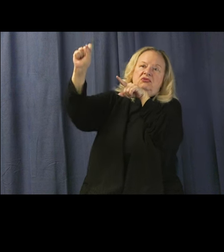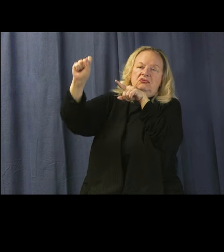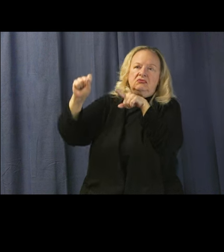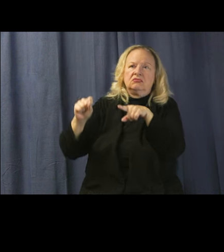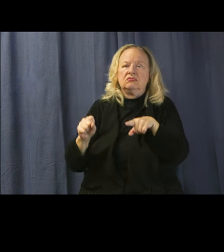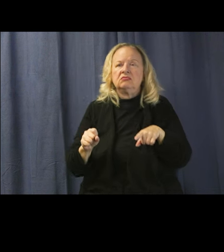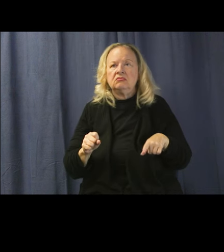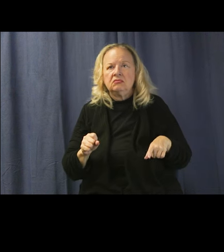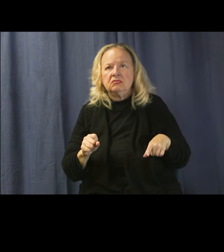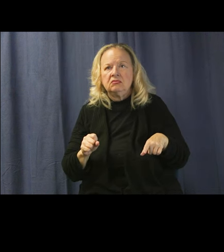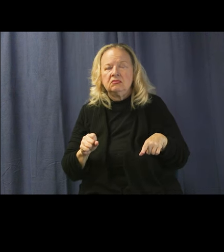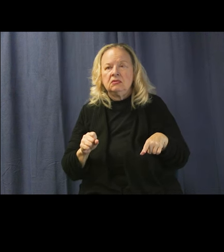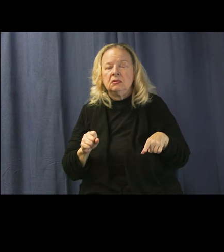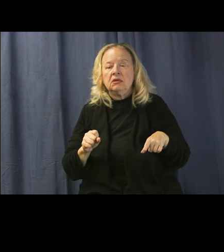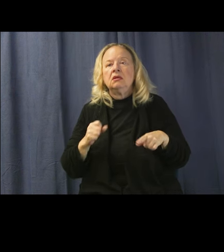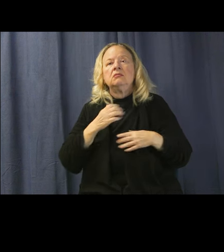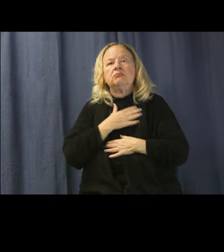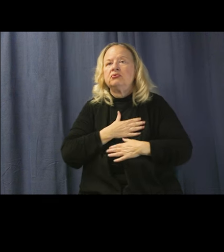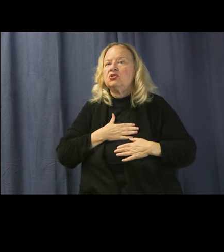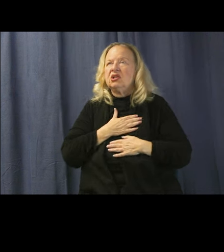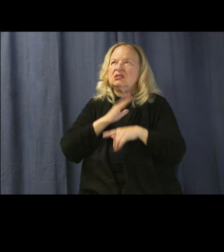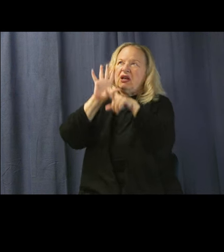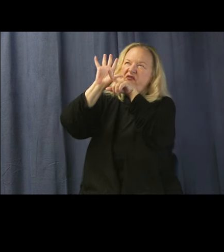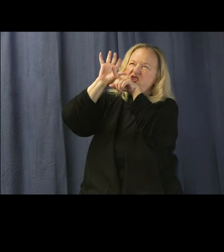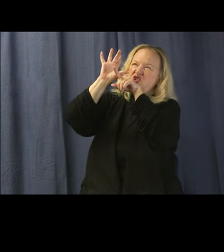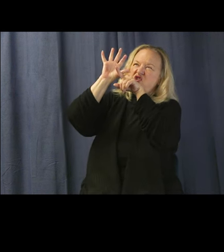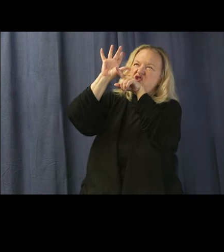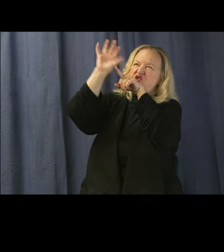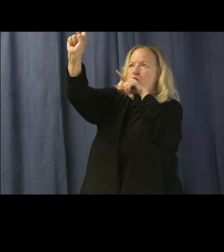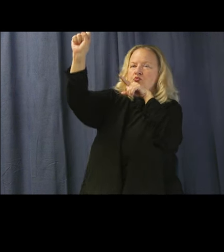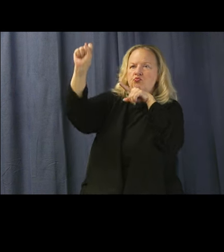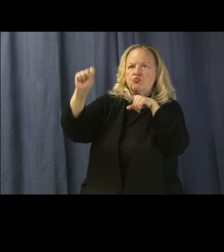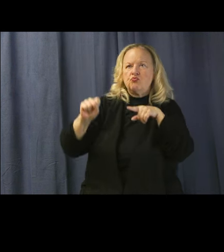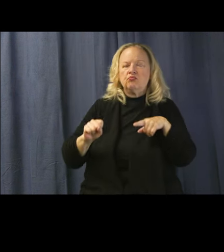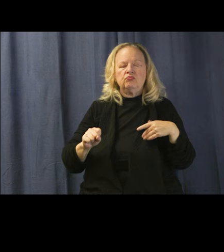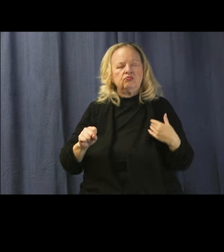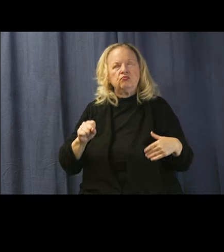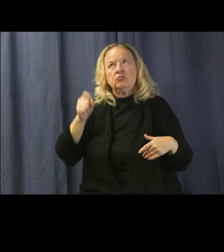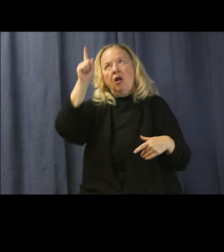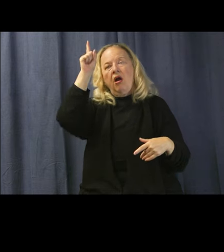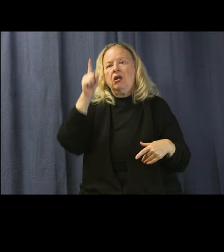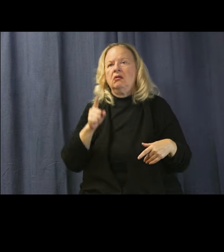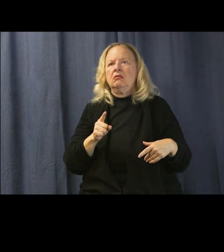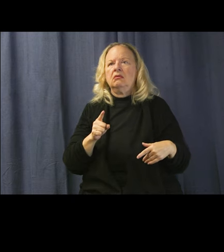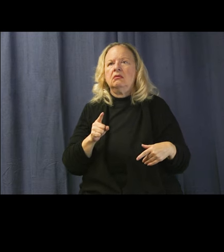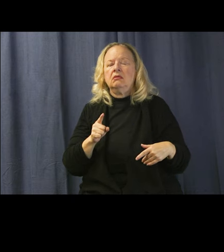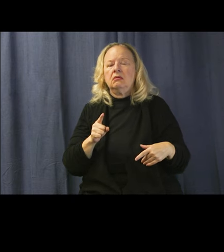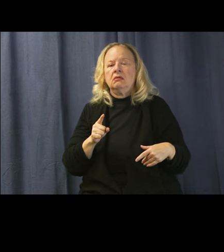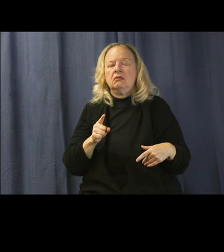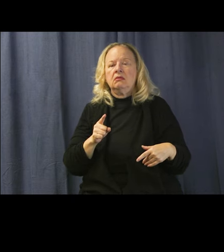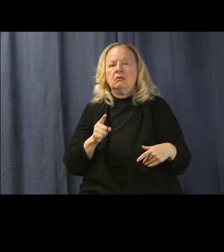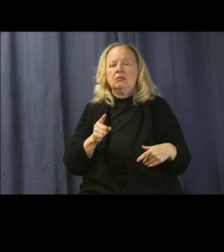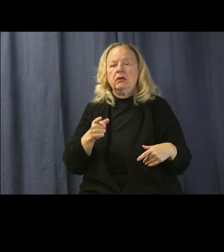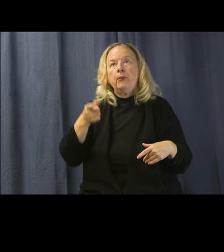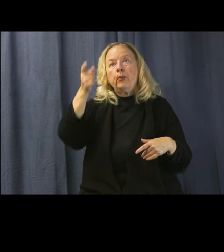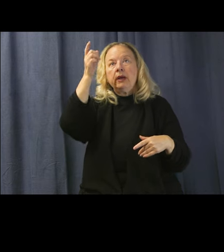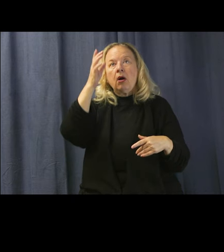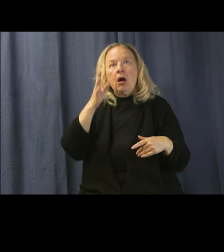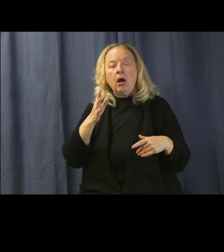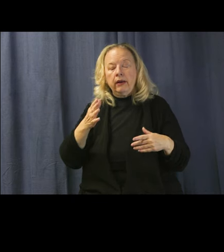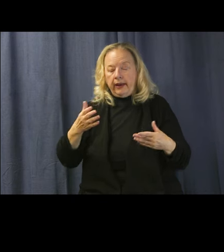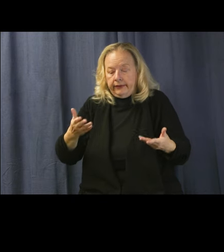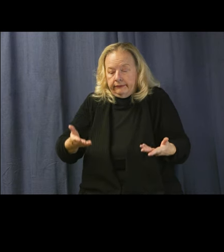My goal is to make you appreciate God so much. I want him to blow your mind so much. Too often we degrade God. We bring him down to